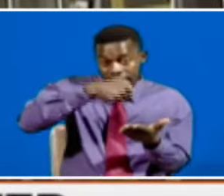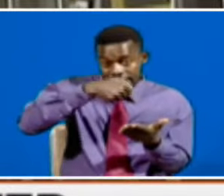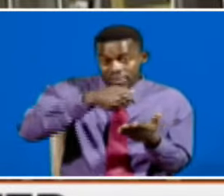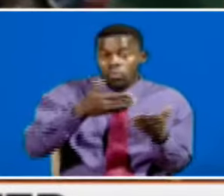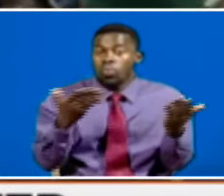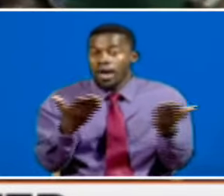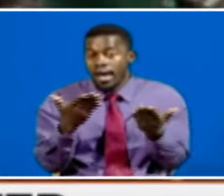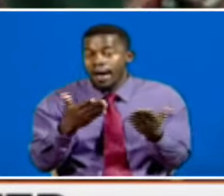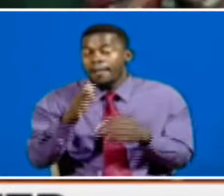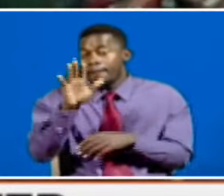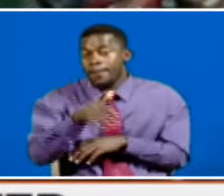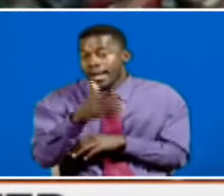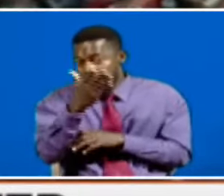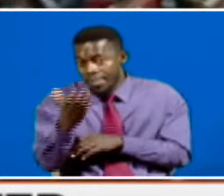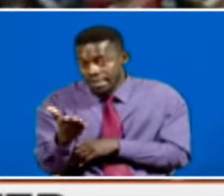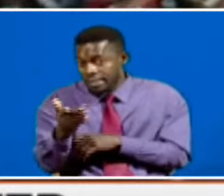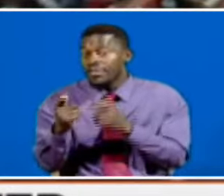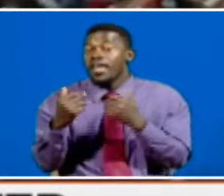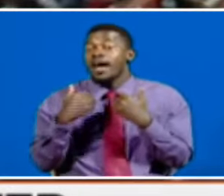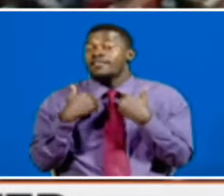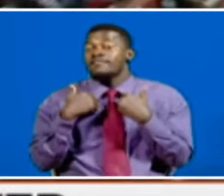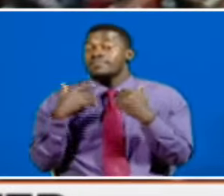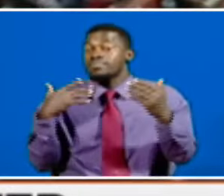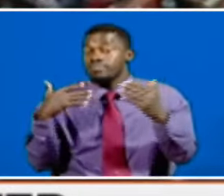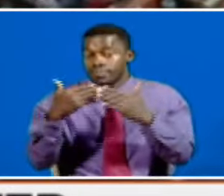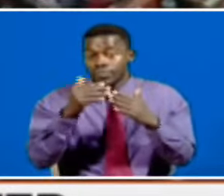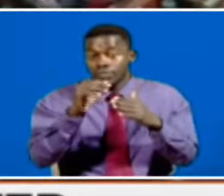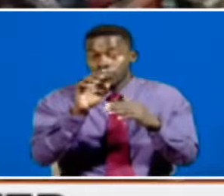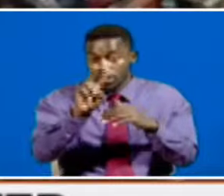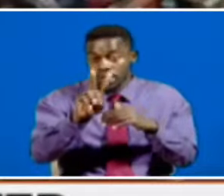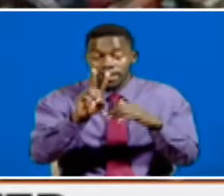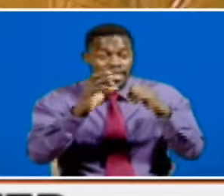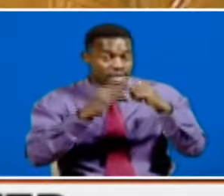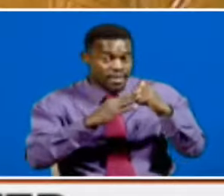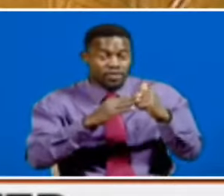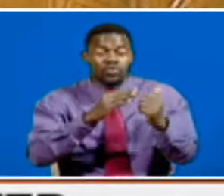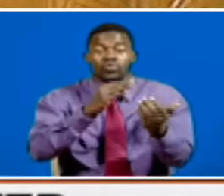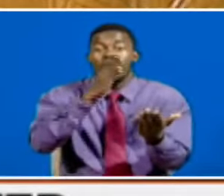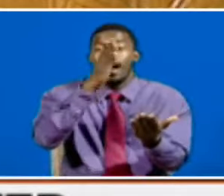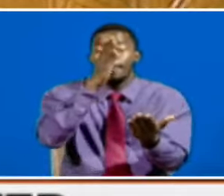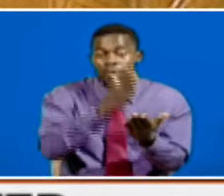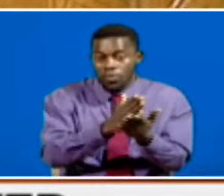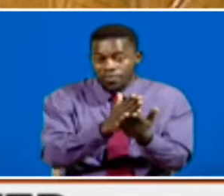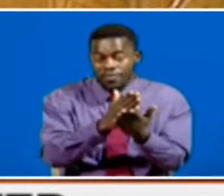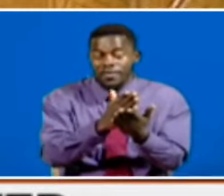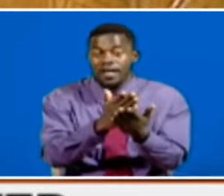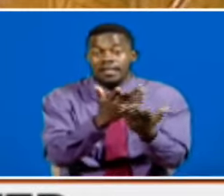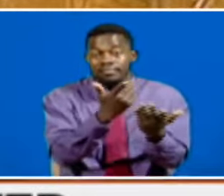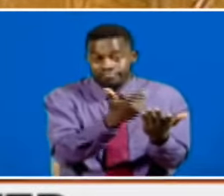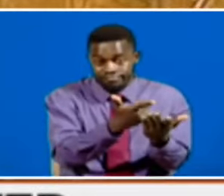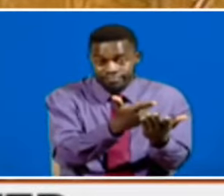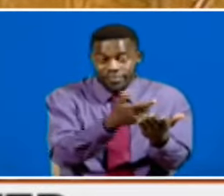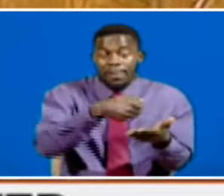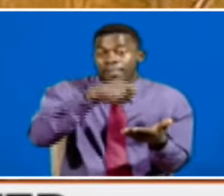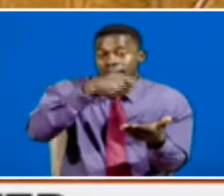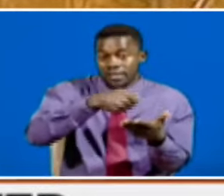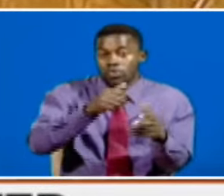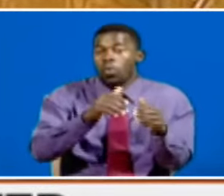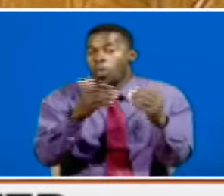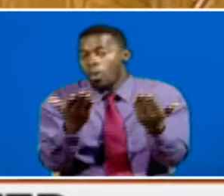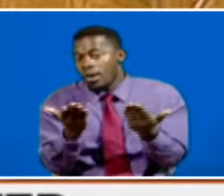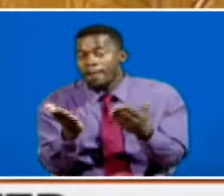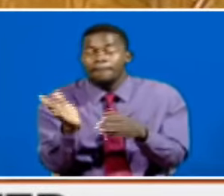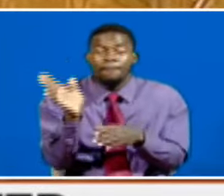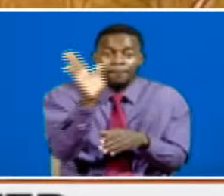Parliament's court, who have until 28th of February to approve the document as tabled or sent it back for more